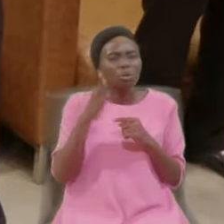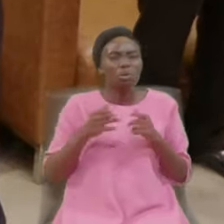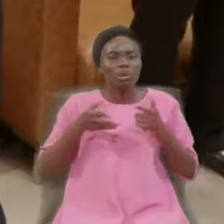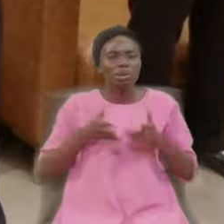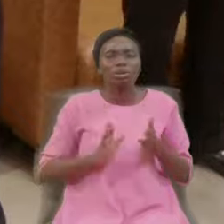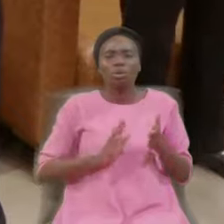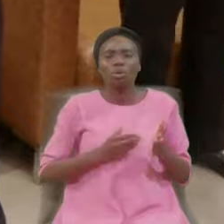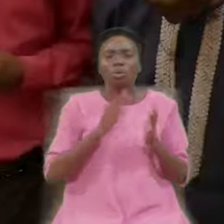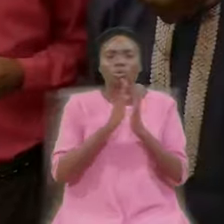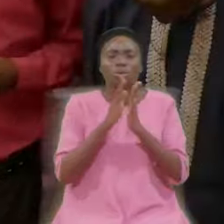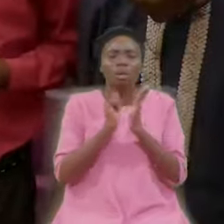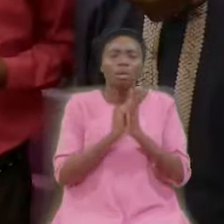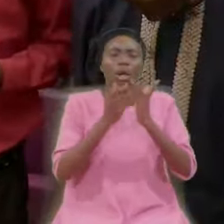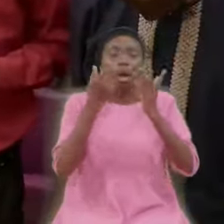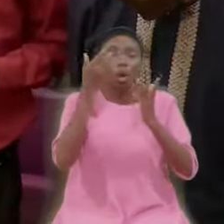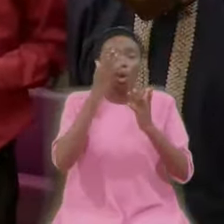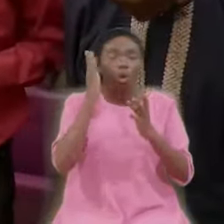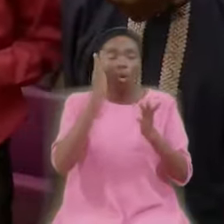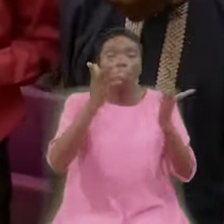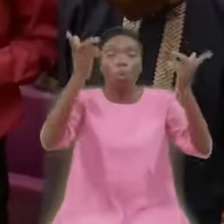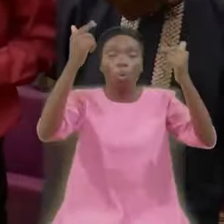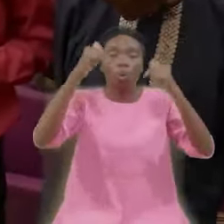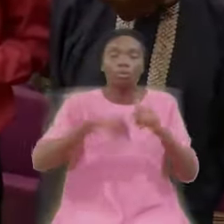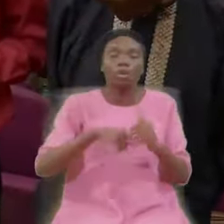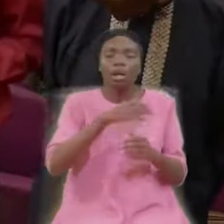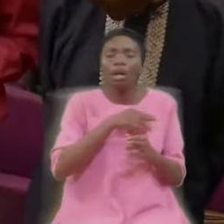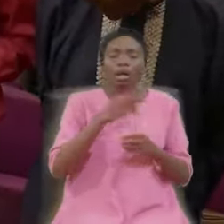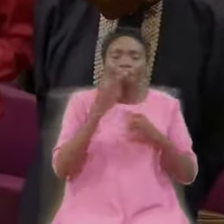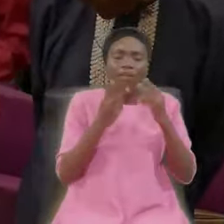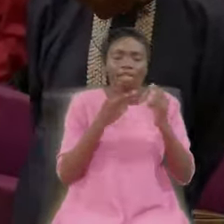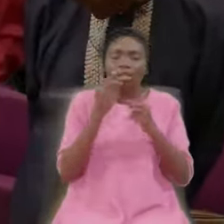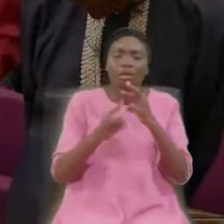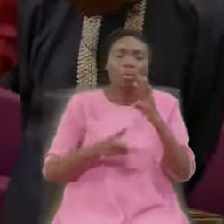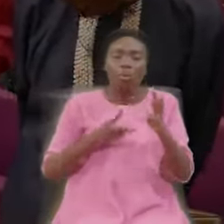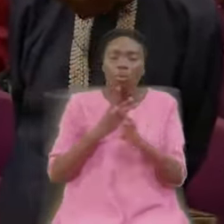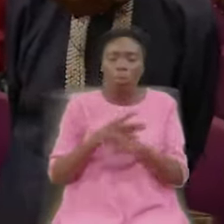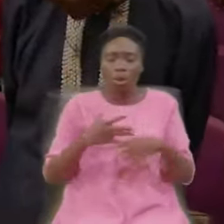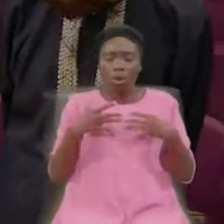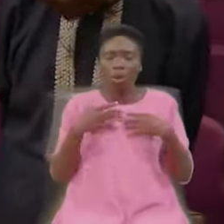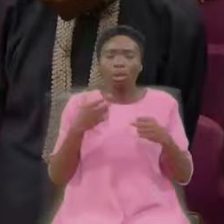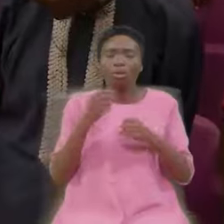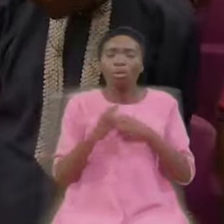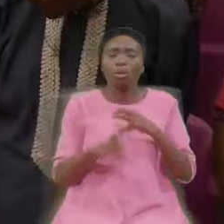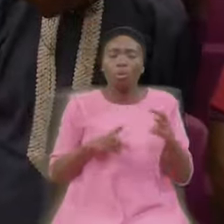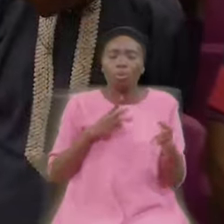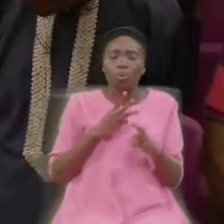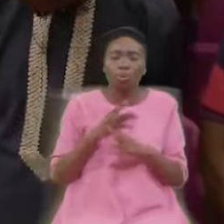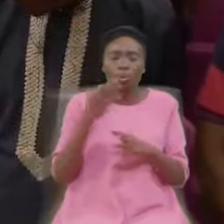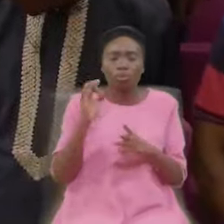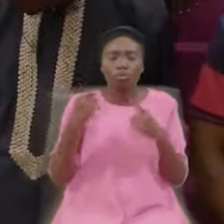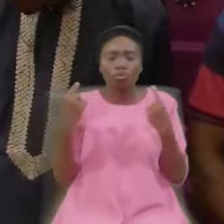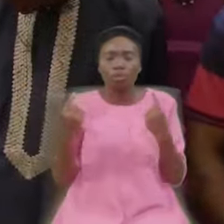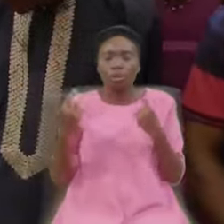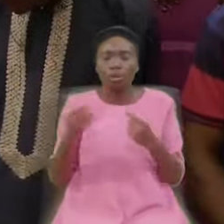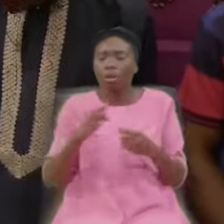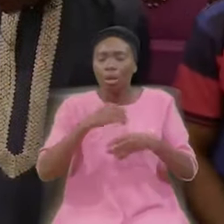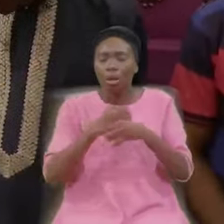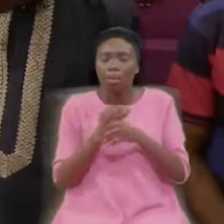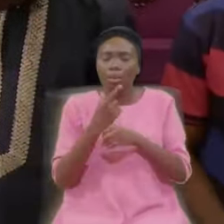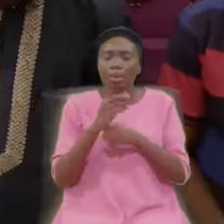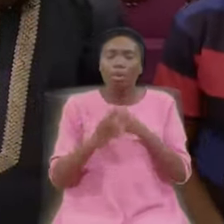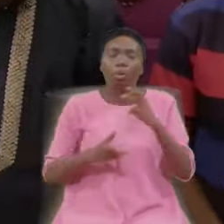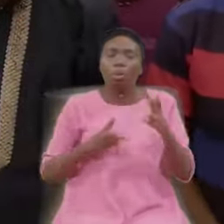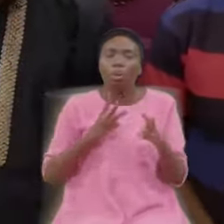come down and visit the world and heal the world of sin and cause the world to believe